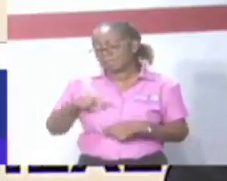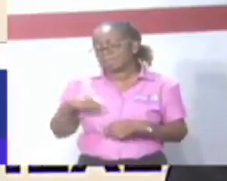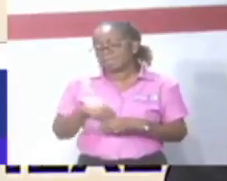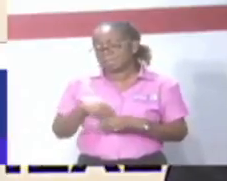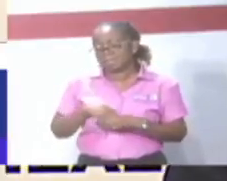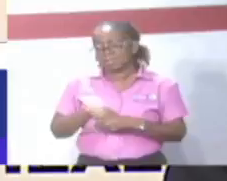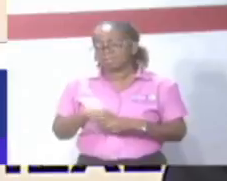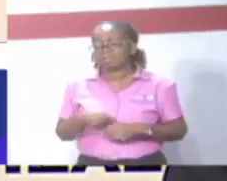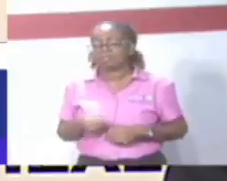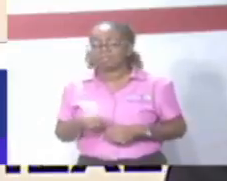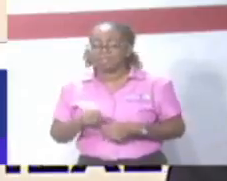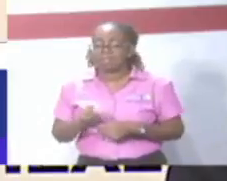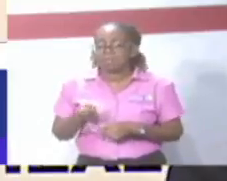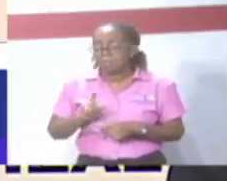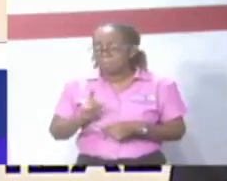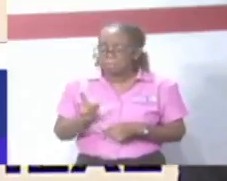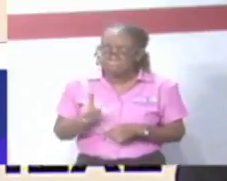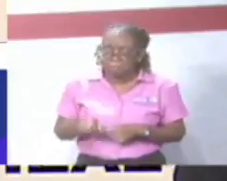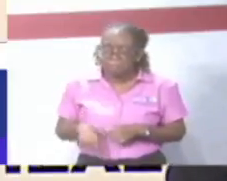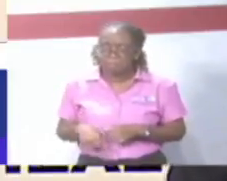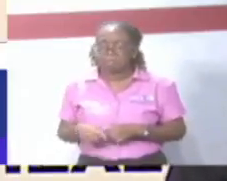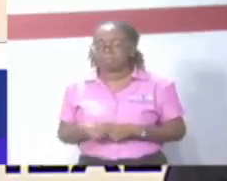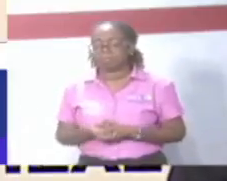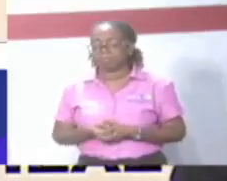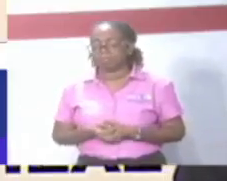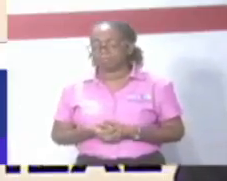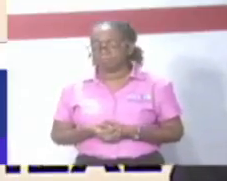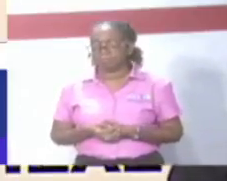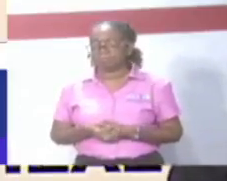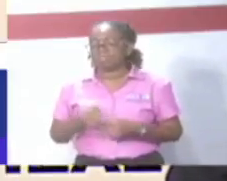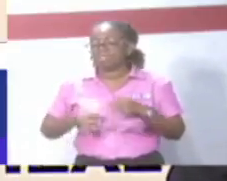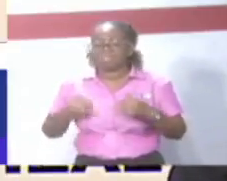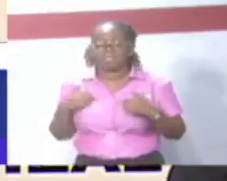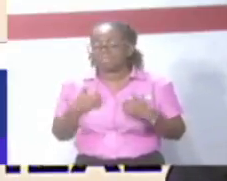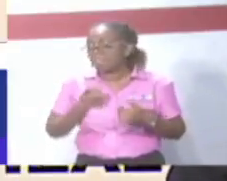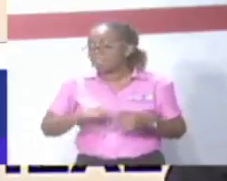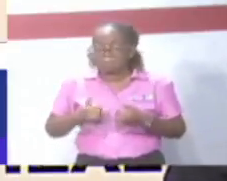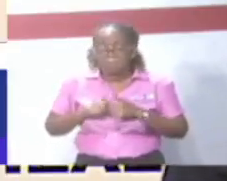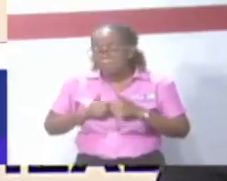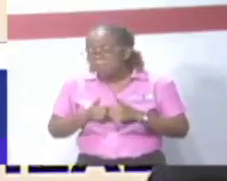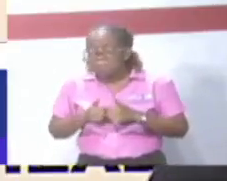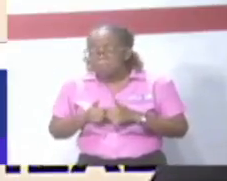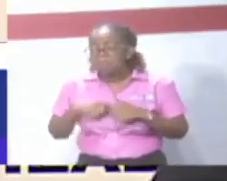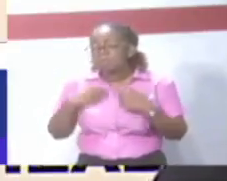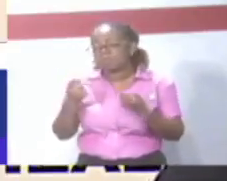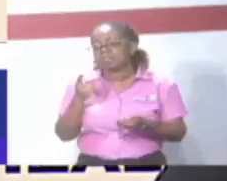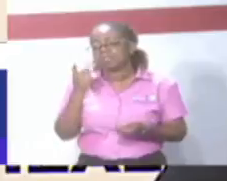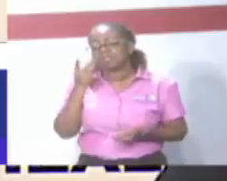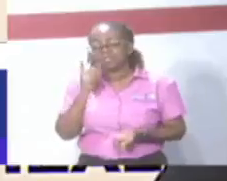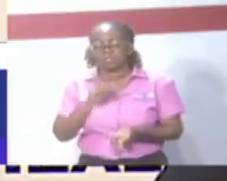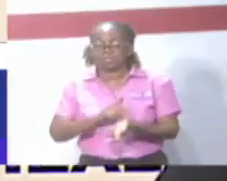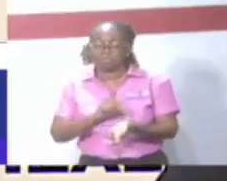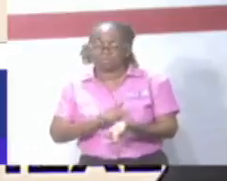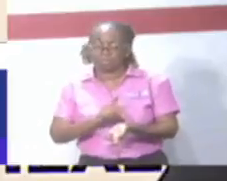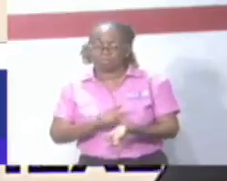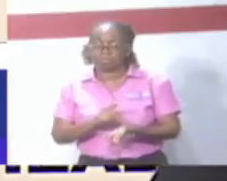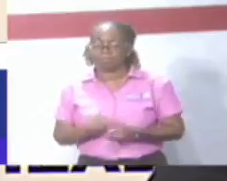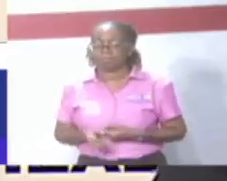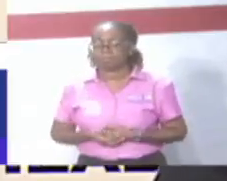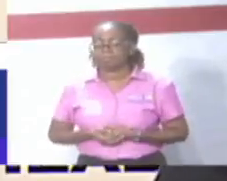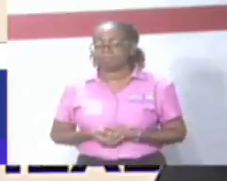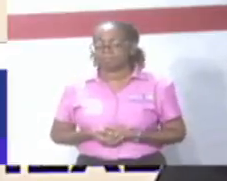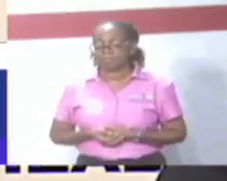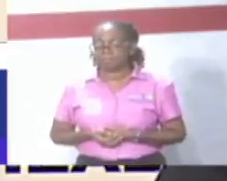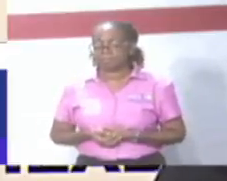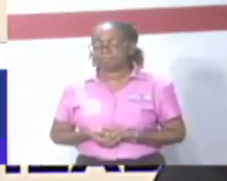a early warning sign. If you have any problems like that, check your doctor. It could be a warning of